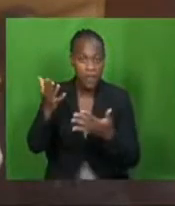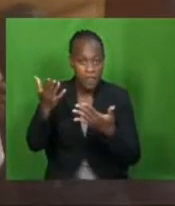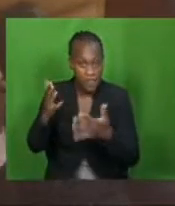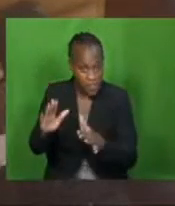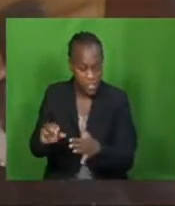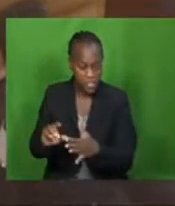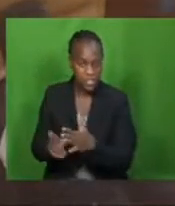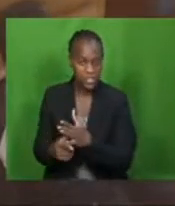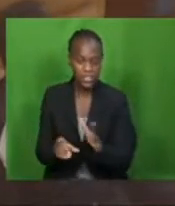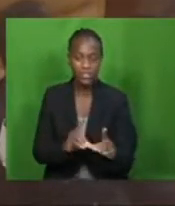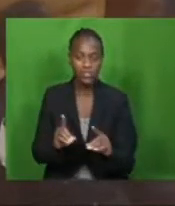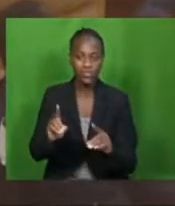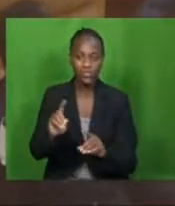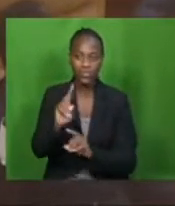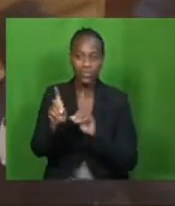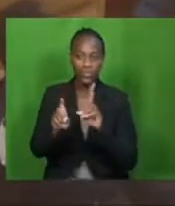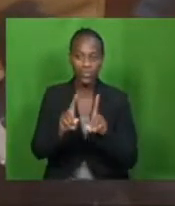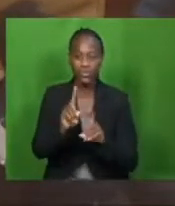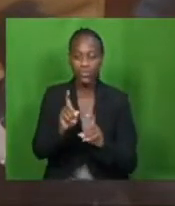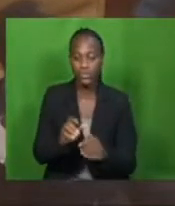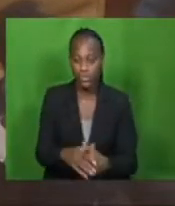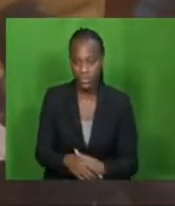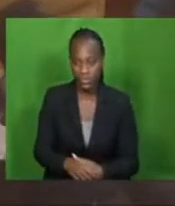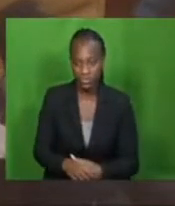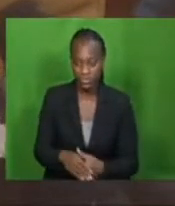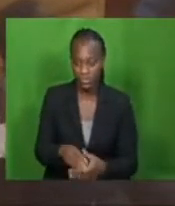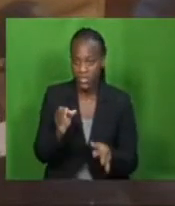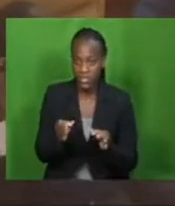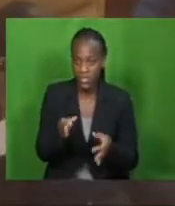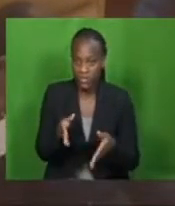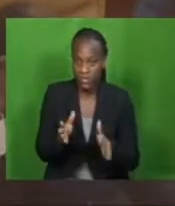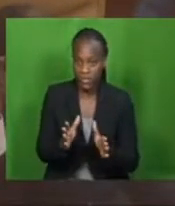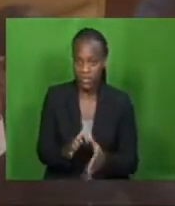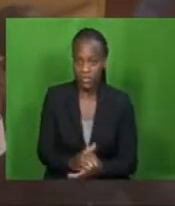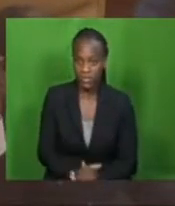questions. So that with your leave, Ahmed.